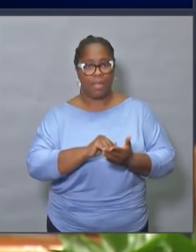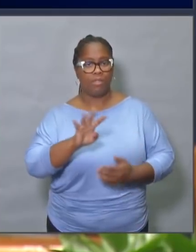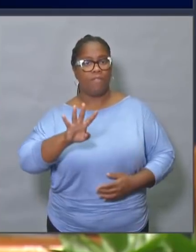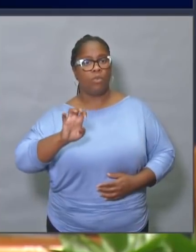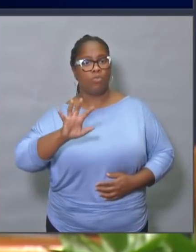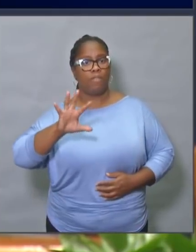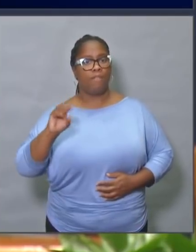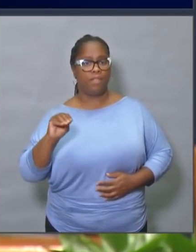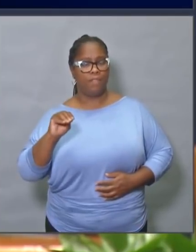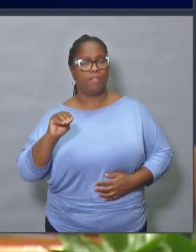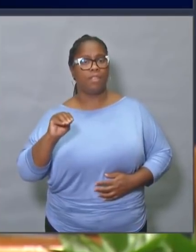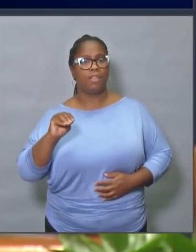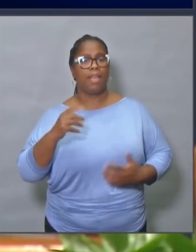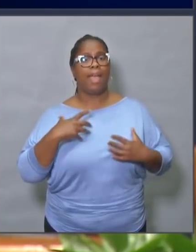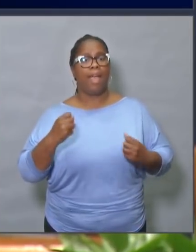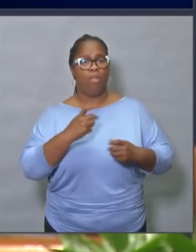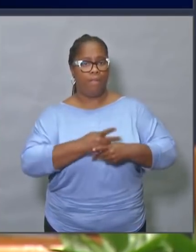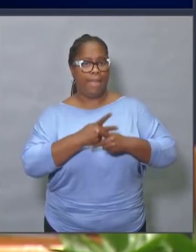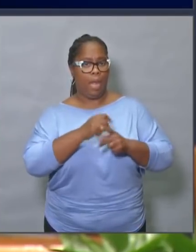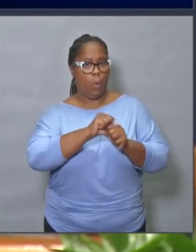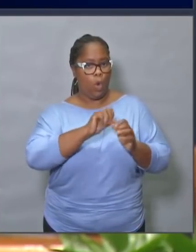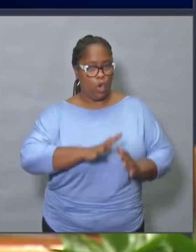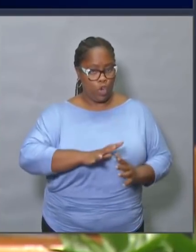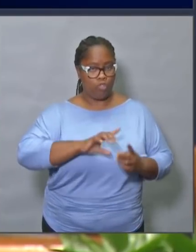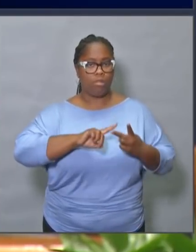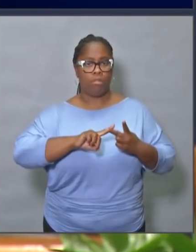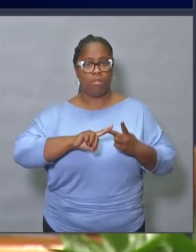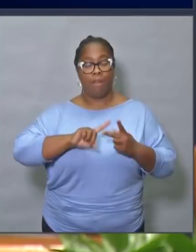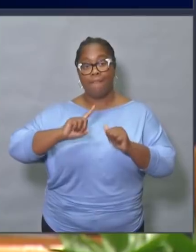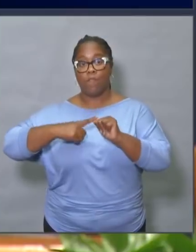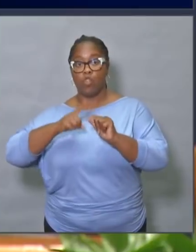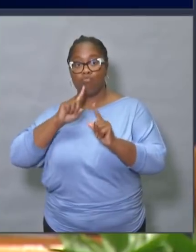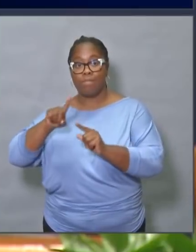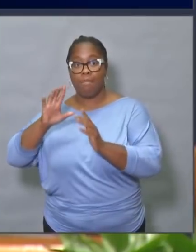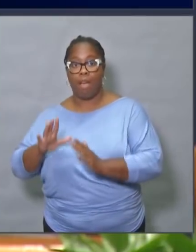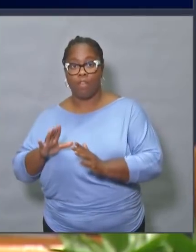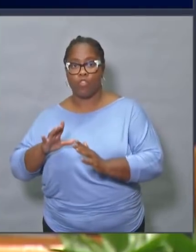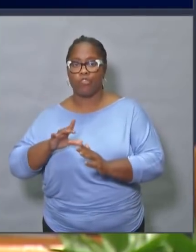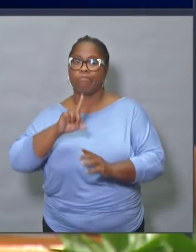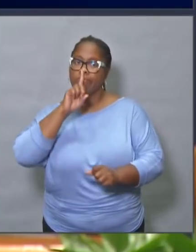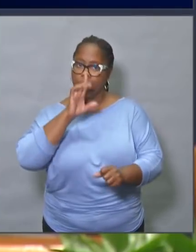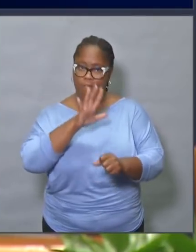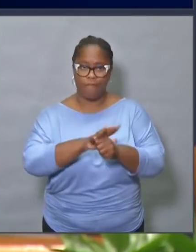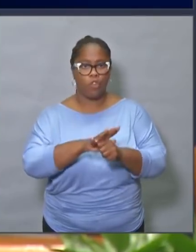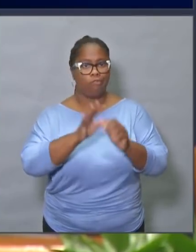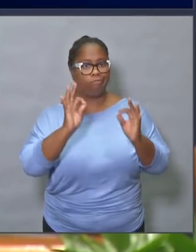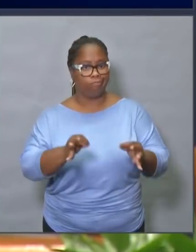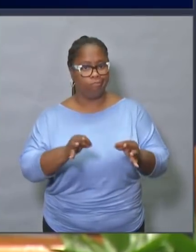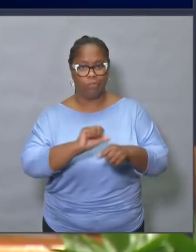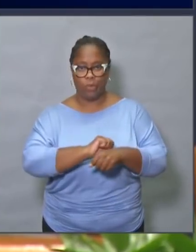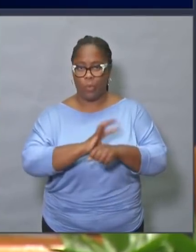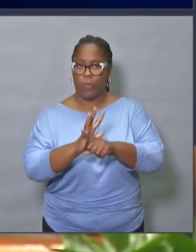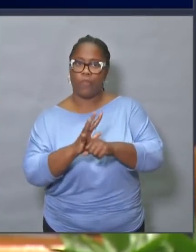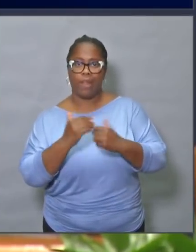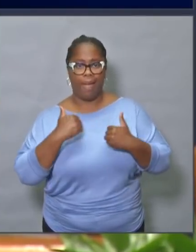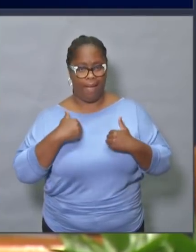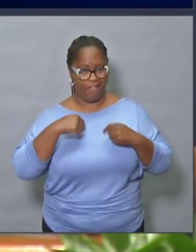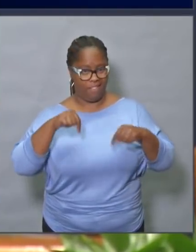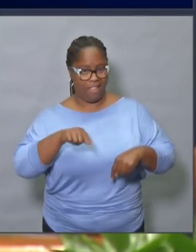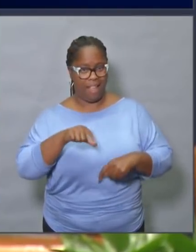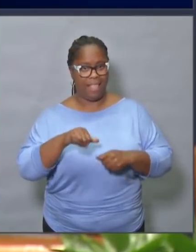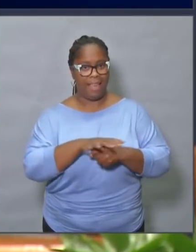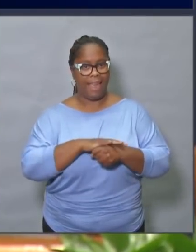10,450 healthcare workers and first responders have been confirmed with COVID-19 in LA County. This is